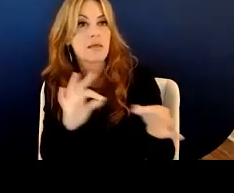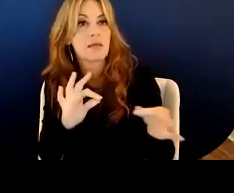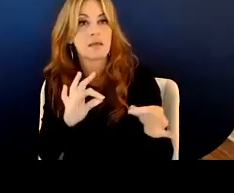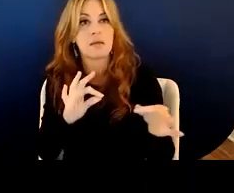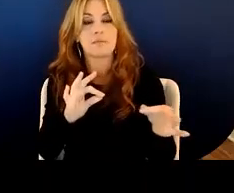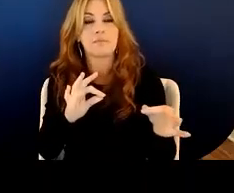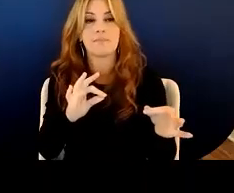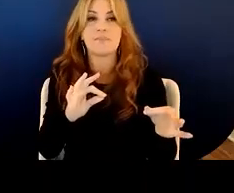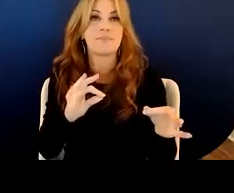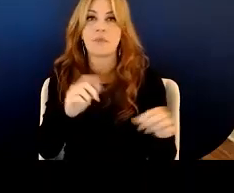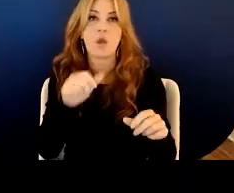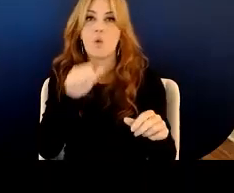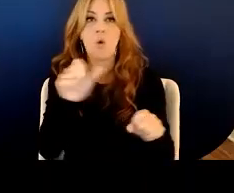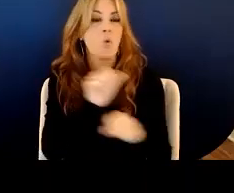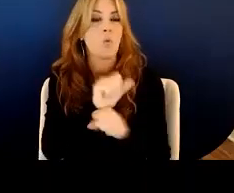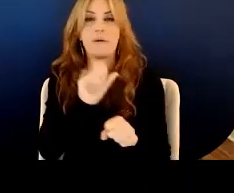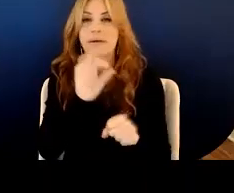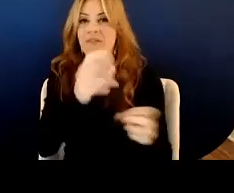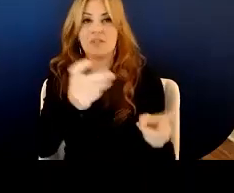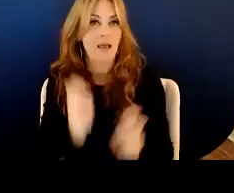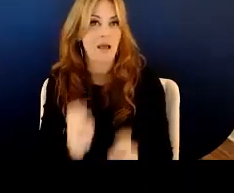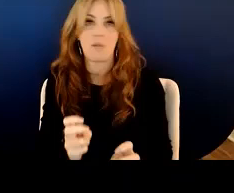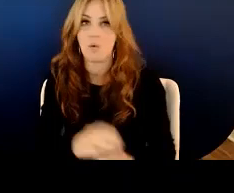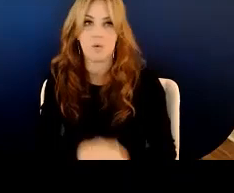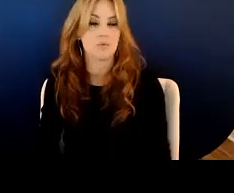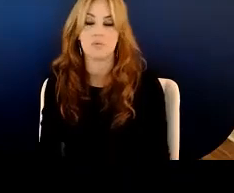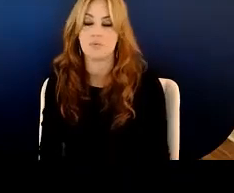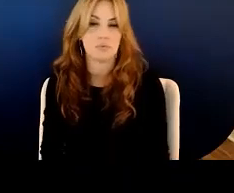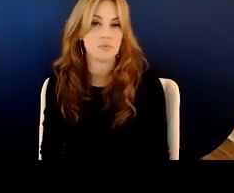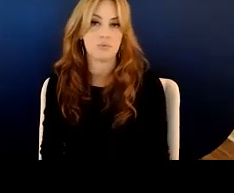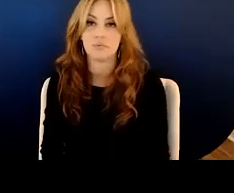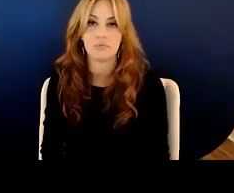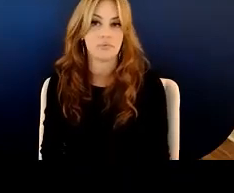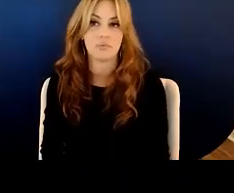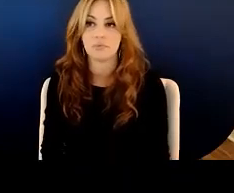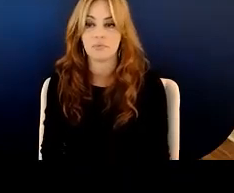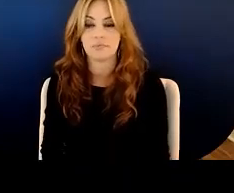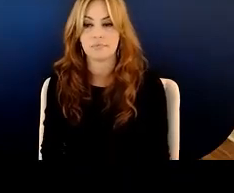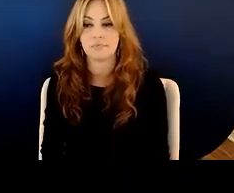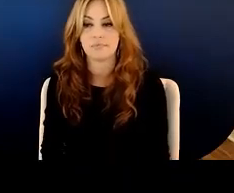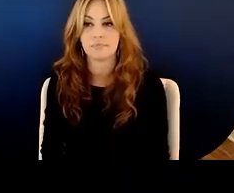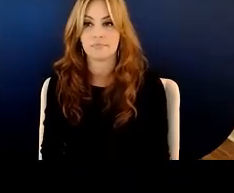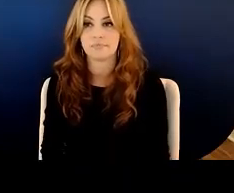Obviously, that's not going to work on paper or on a static PDF.